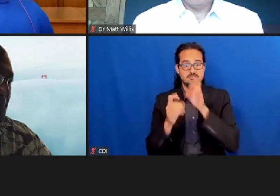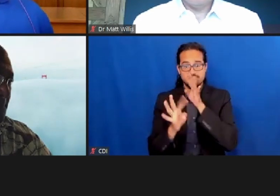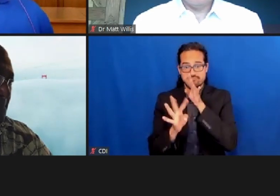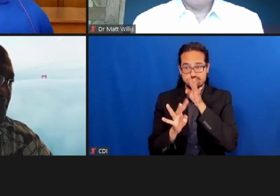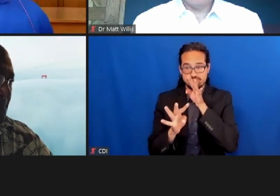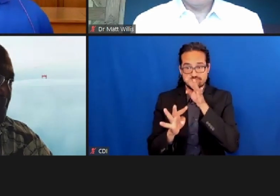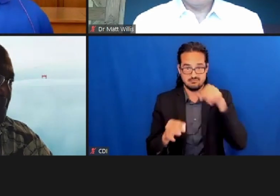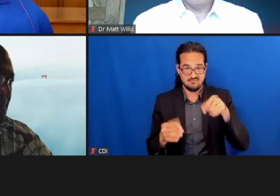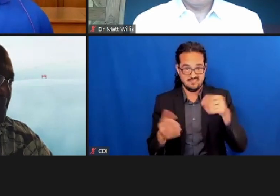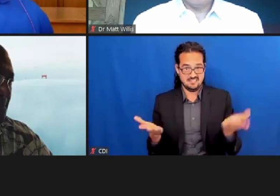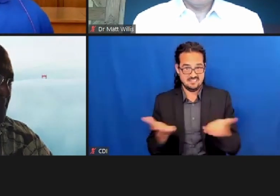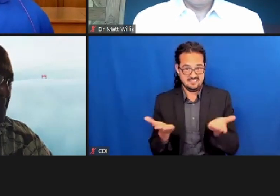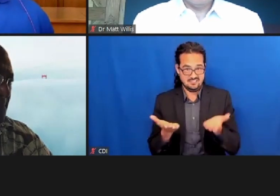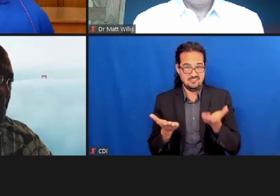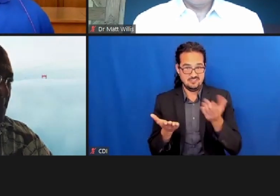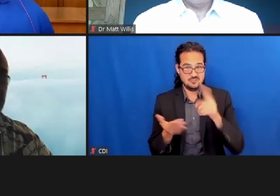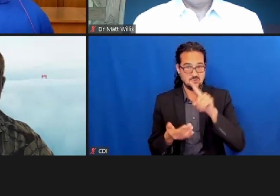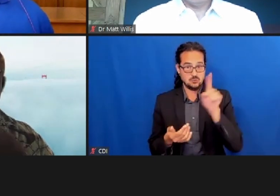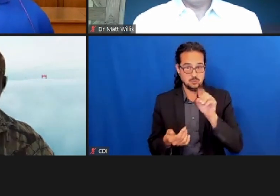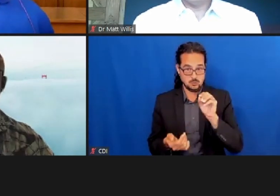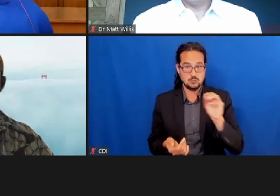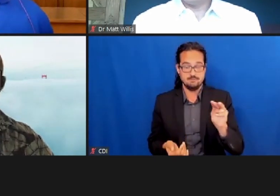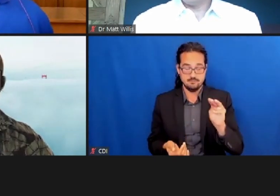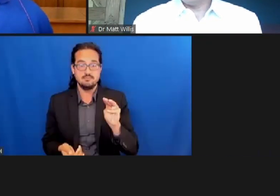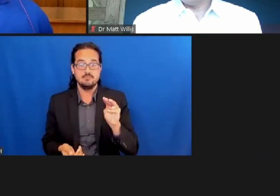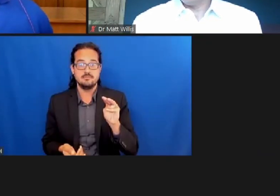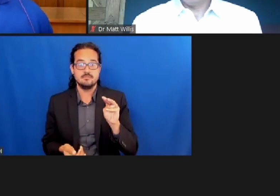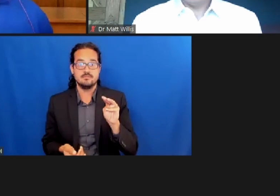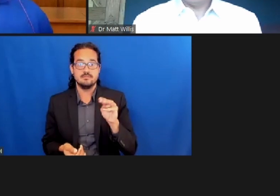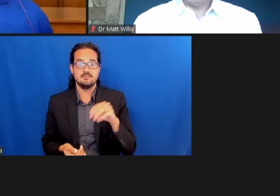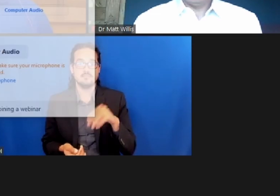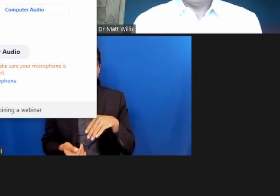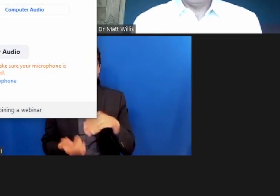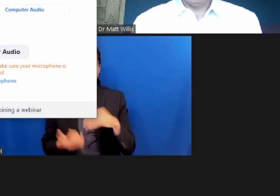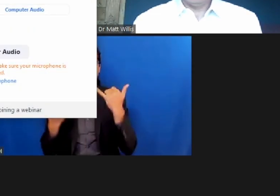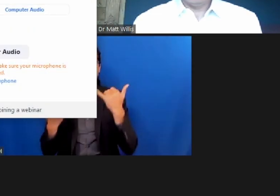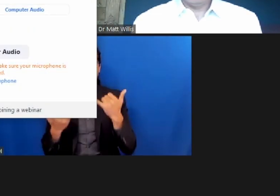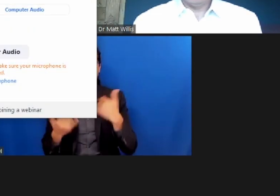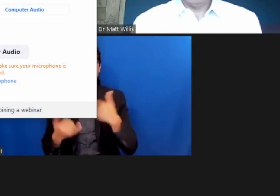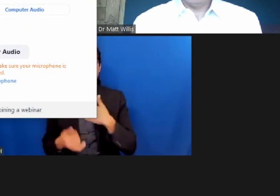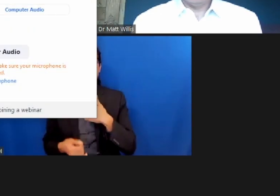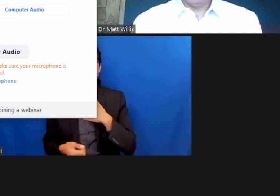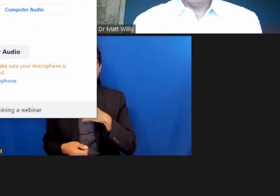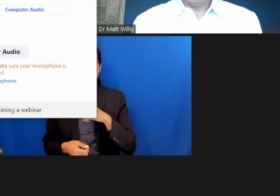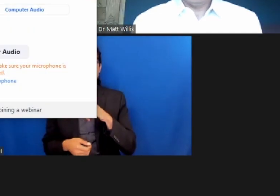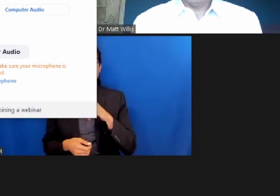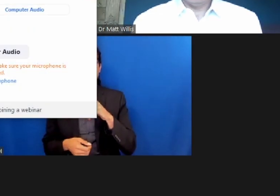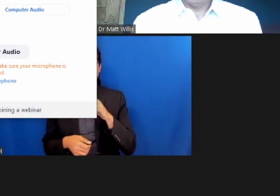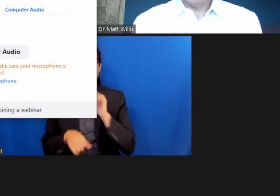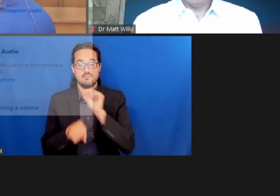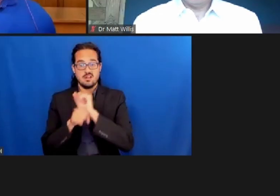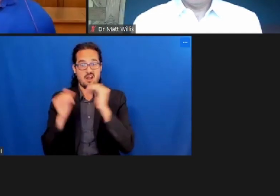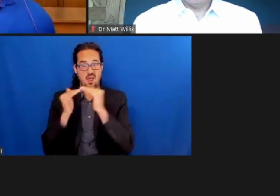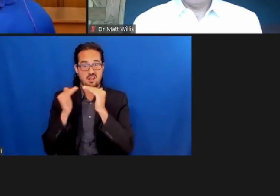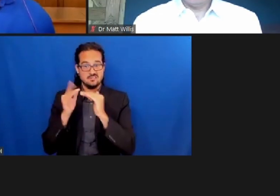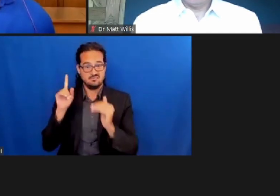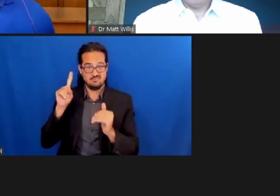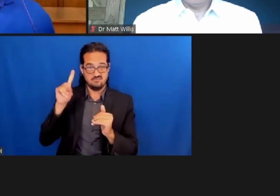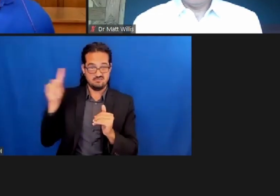my colleague Kellen will provide instructions on how to access that interpretation through